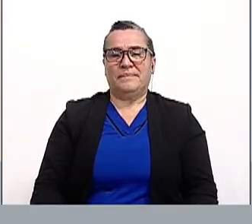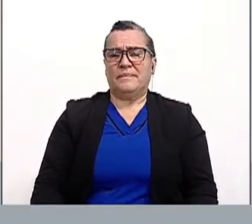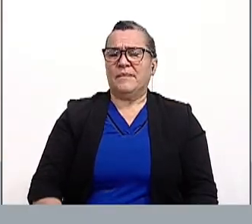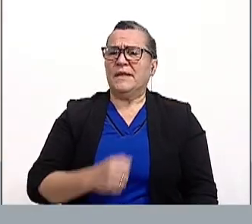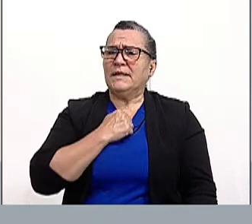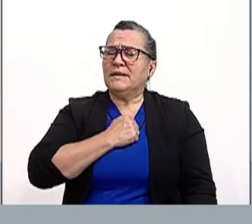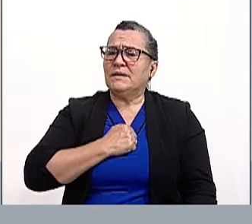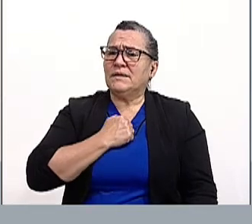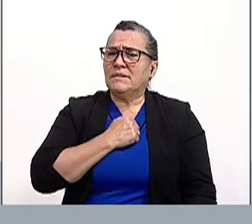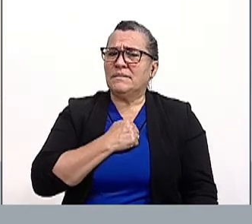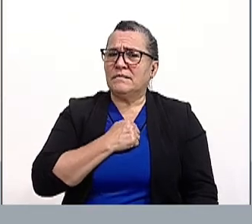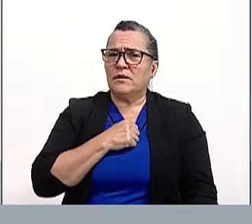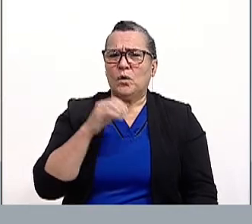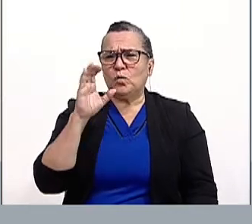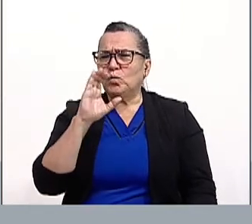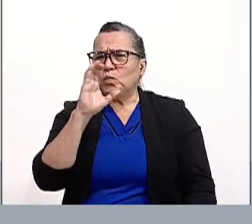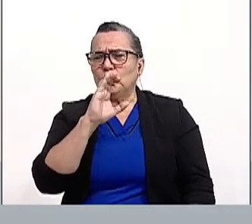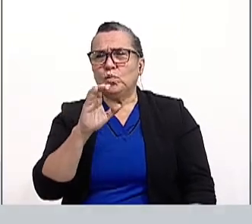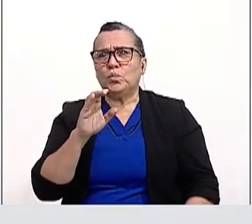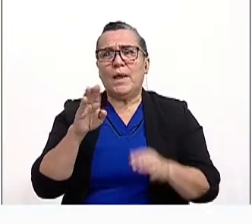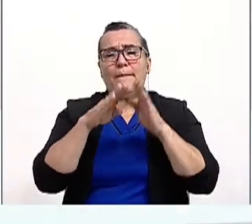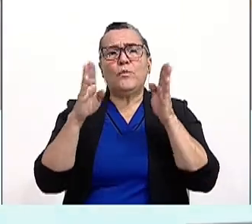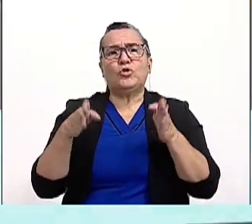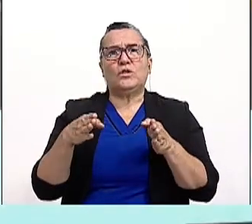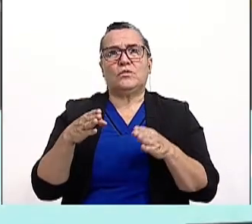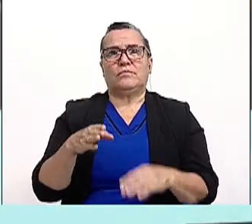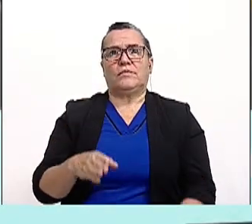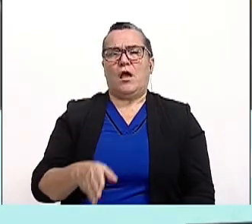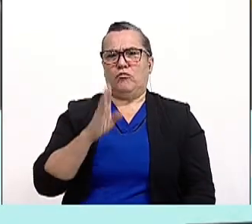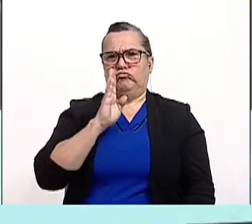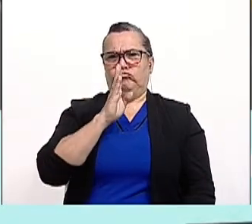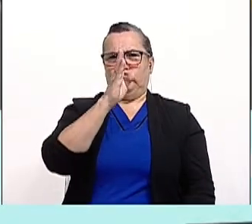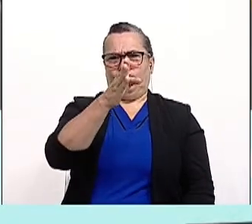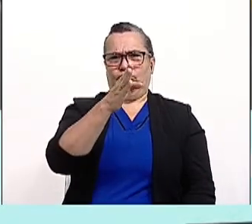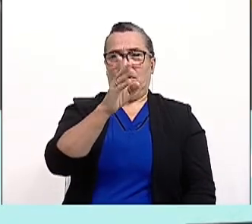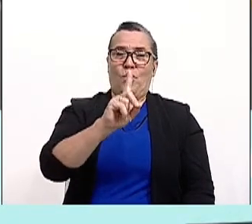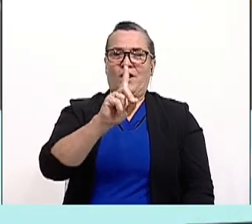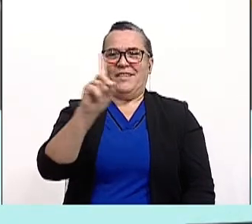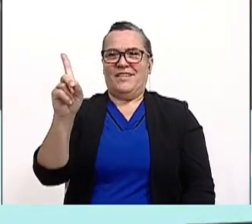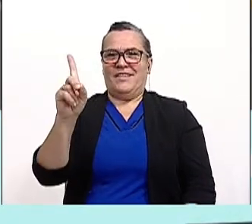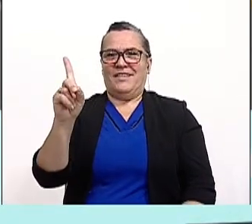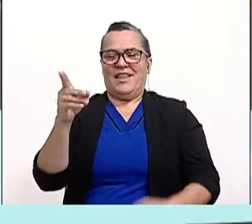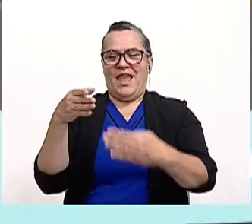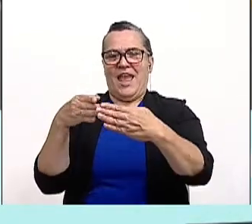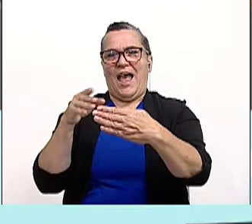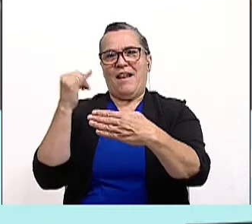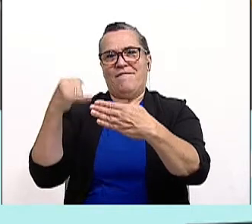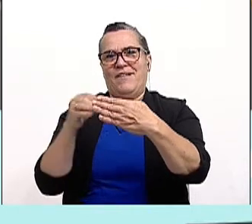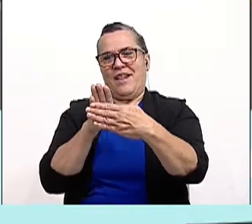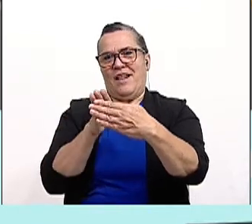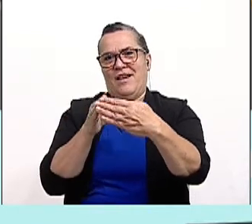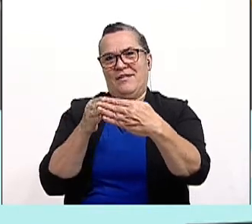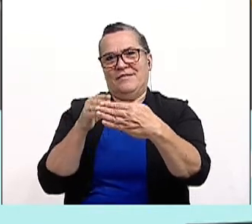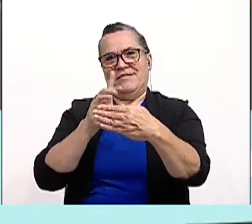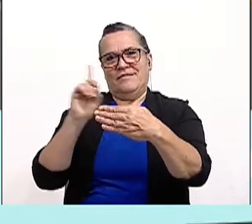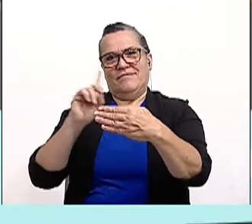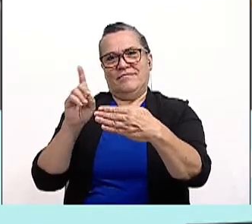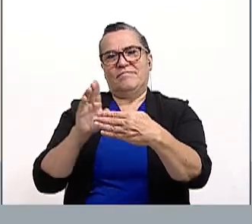Excuse me, I'm looking for the museum. Go straight ahead and turn right at the end of this street. It's